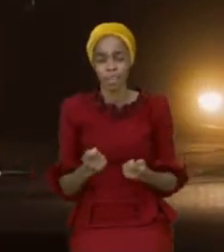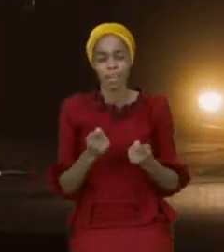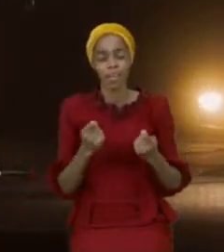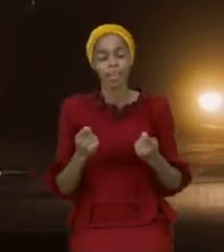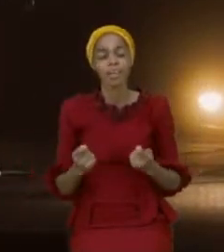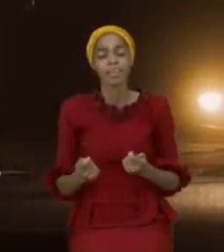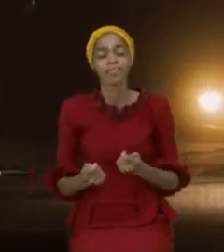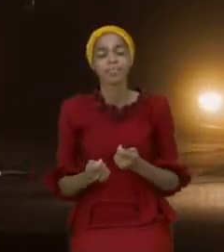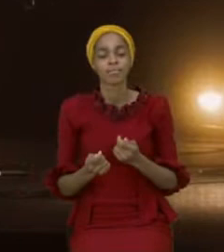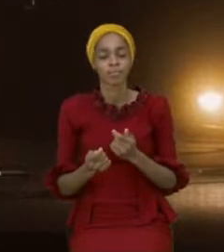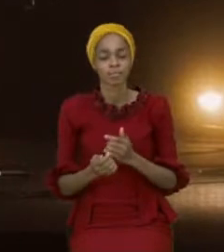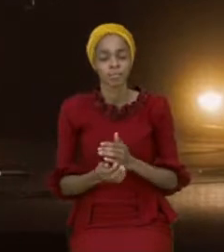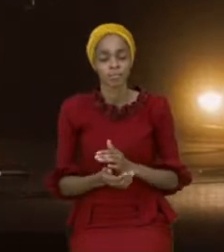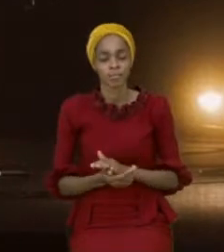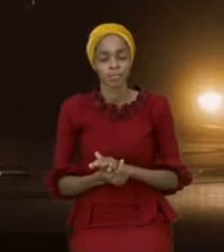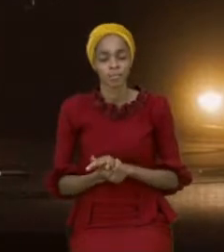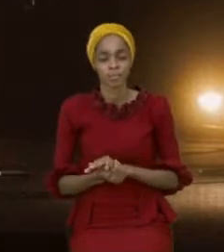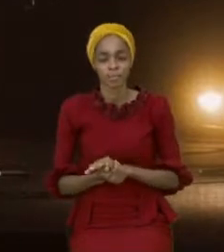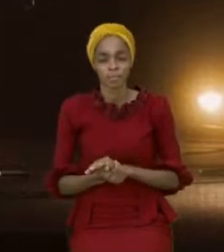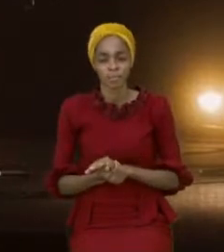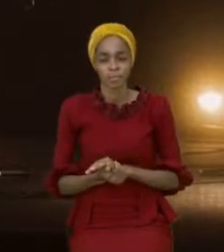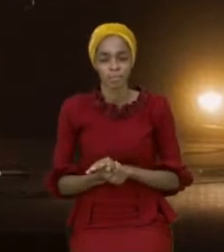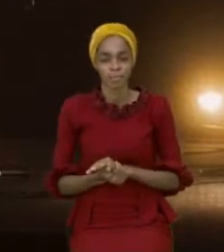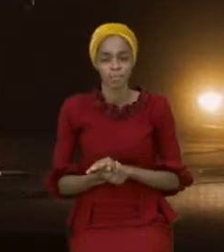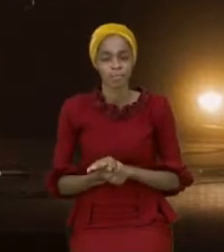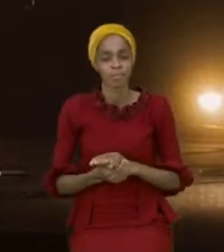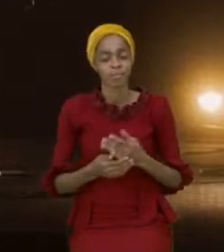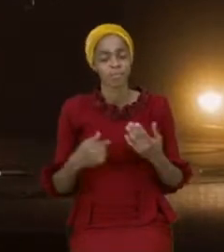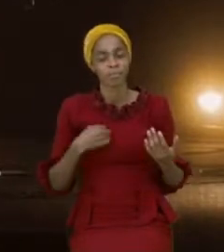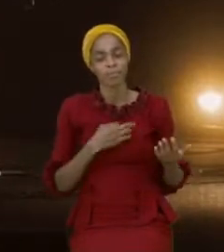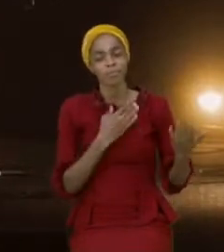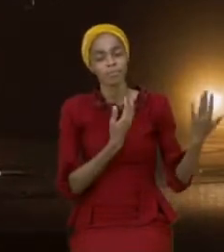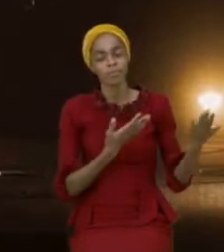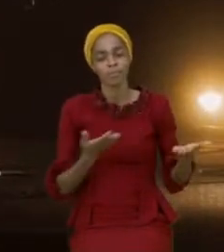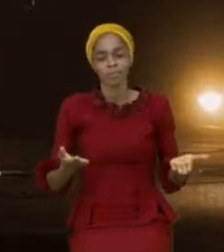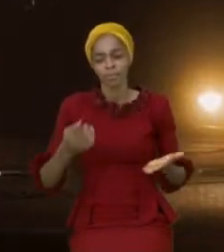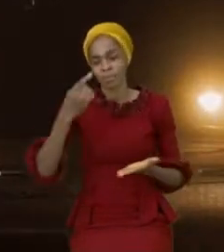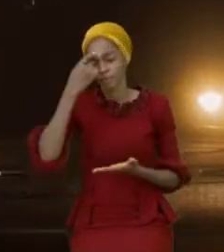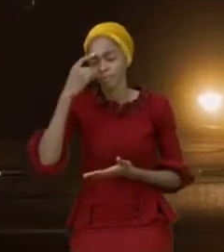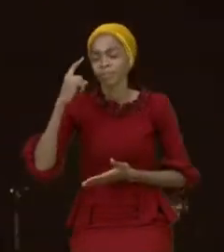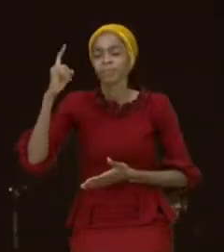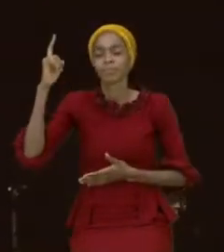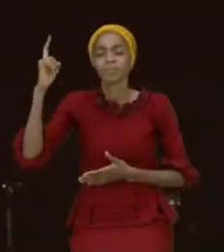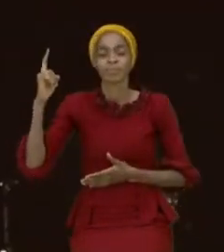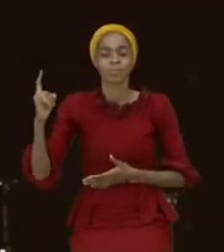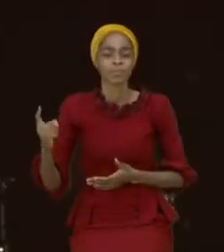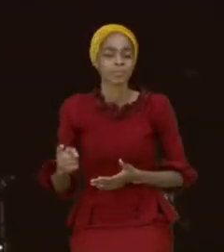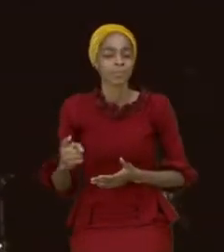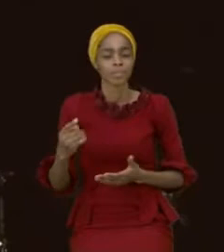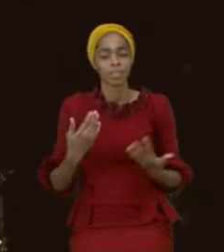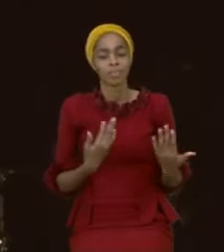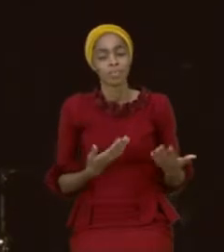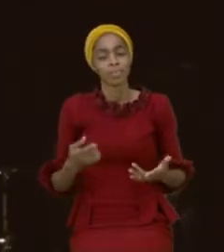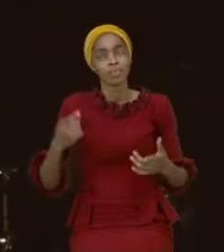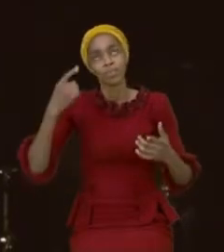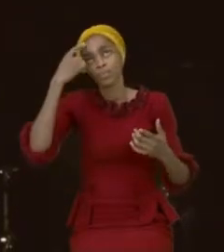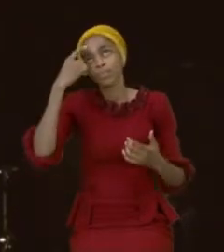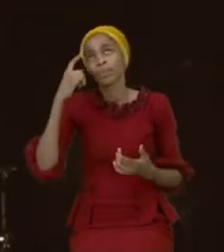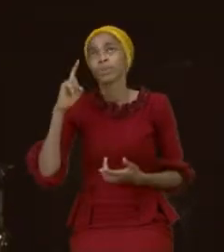hallelujah. We're waiting here for you. Come on. We're waiting here for